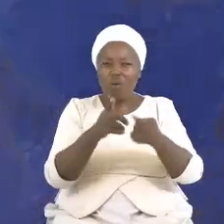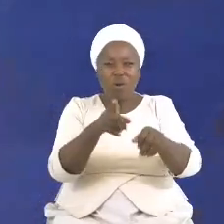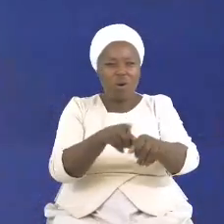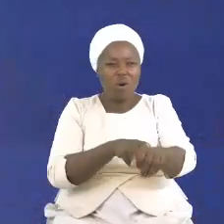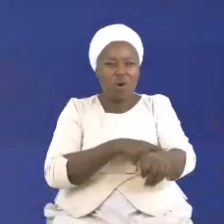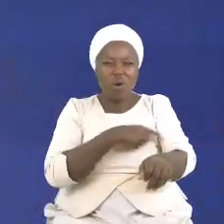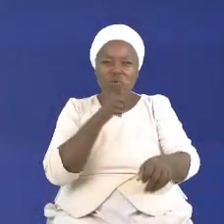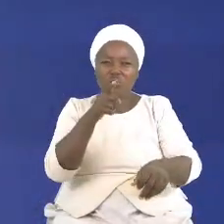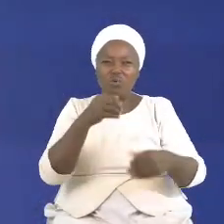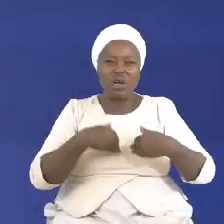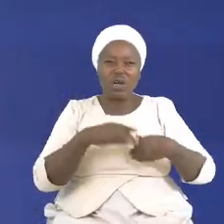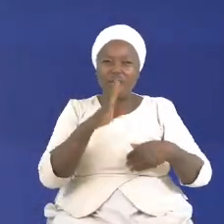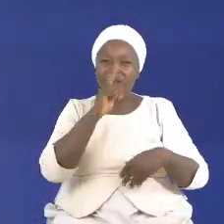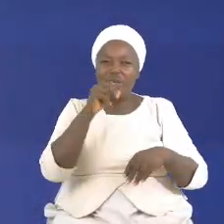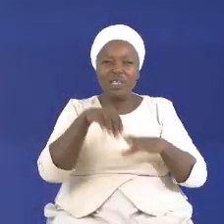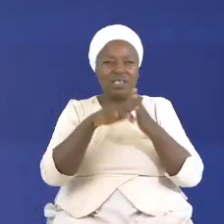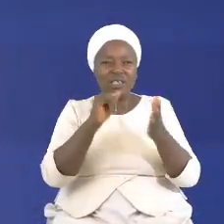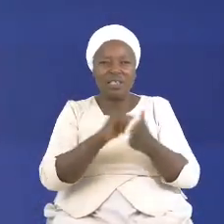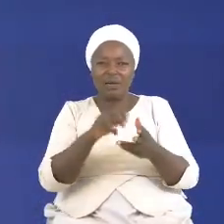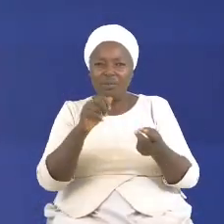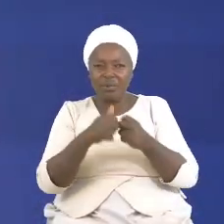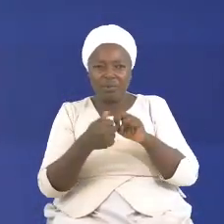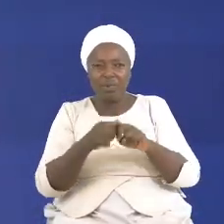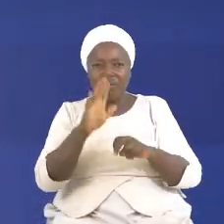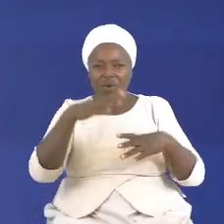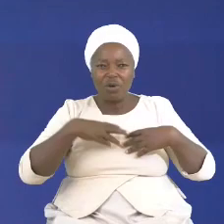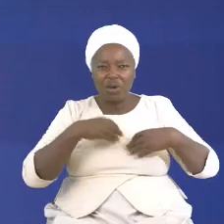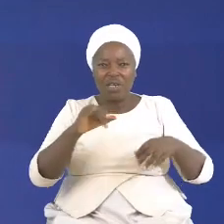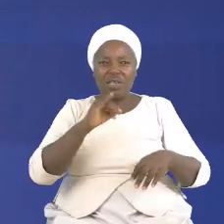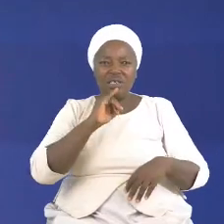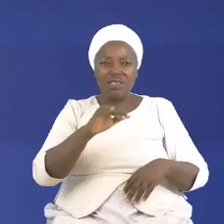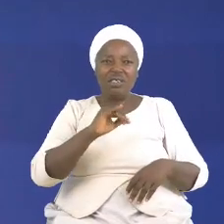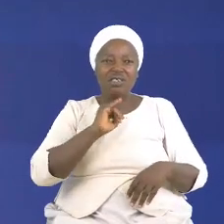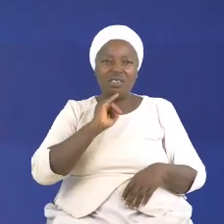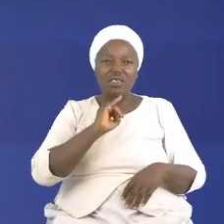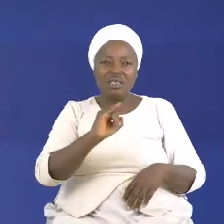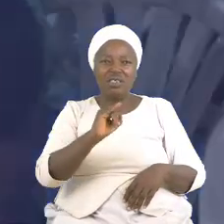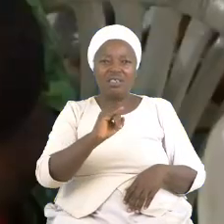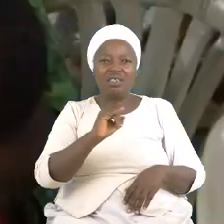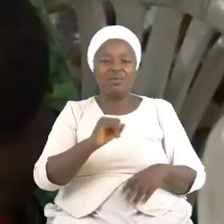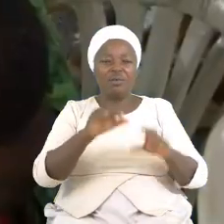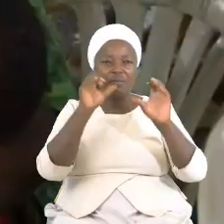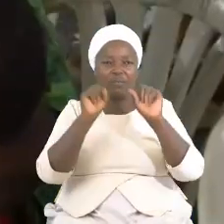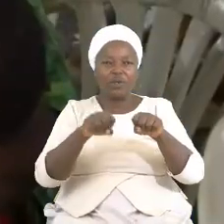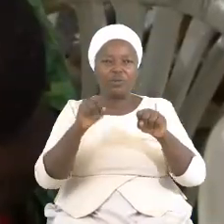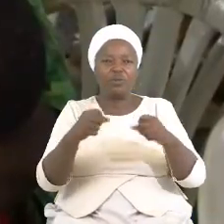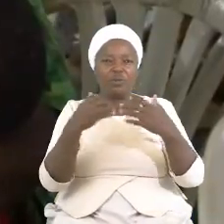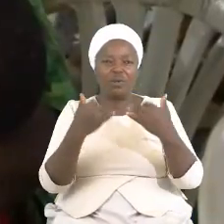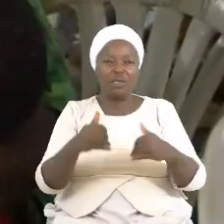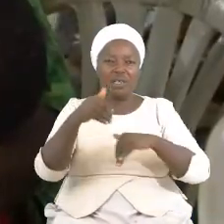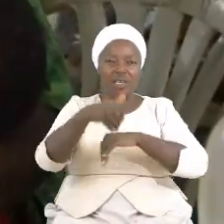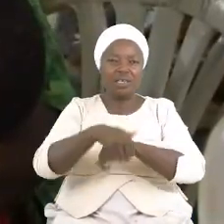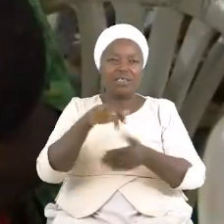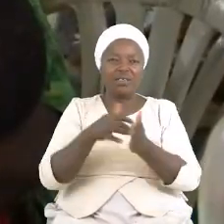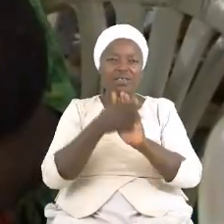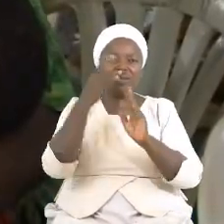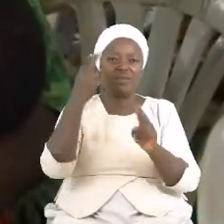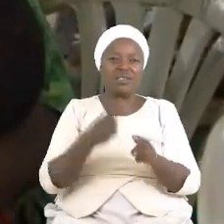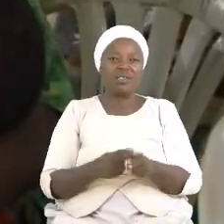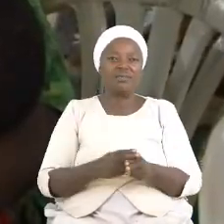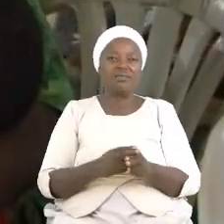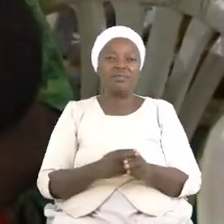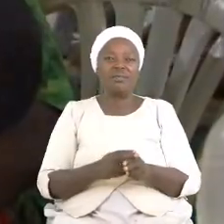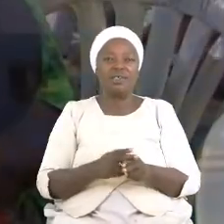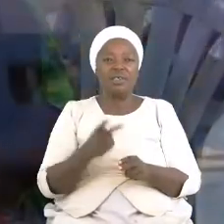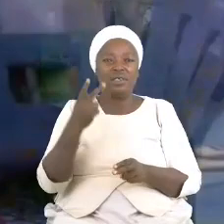been, your healing is a possibility tonight in Jesus' name. Look at the